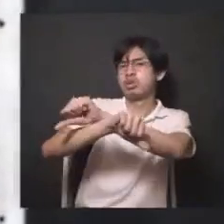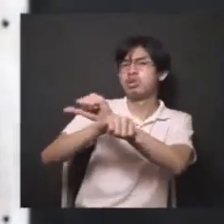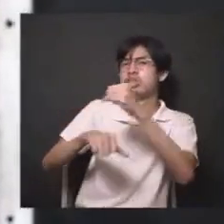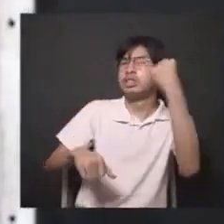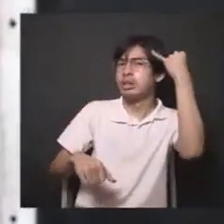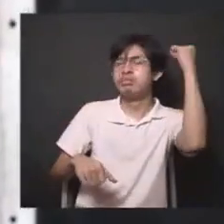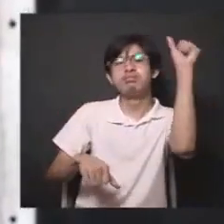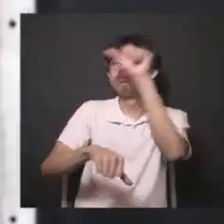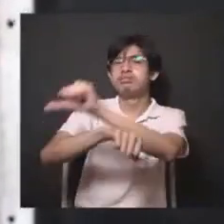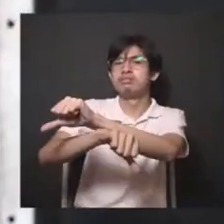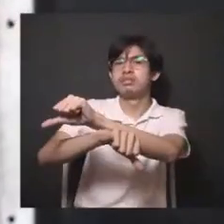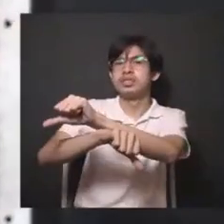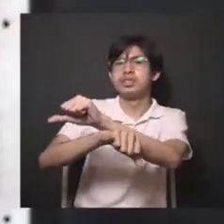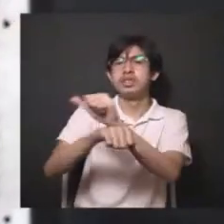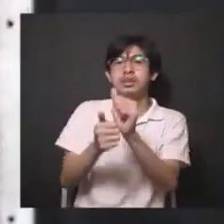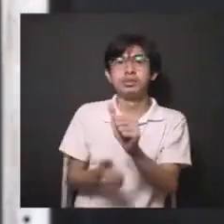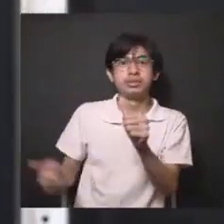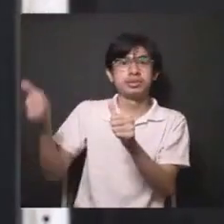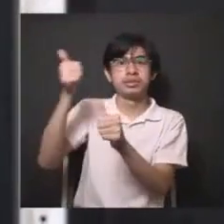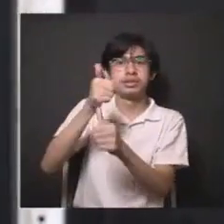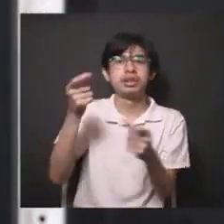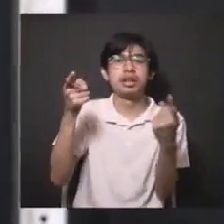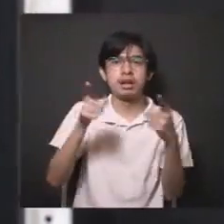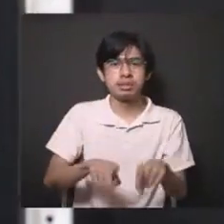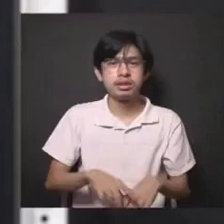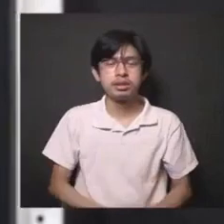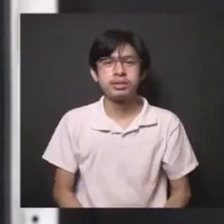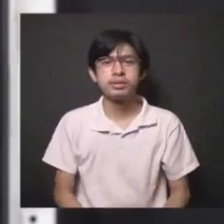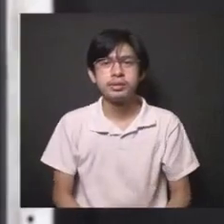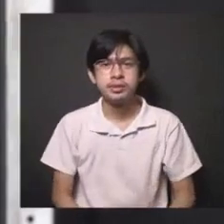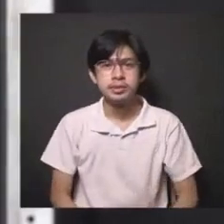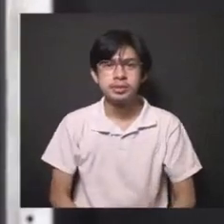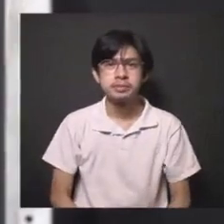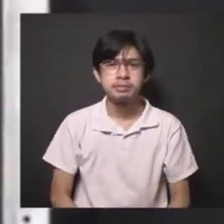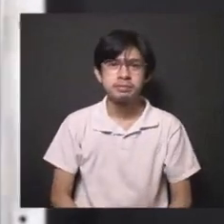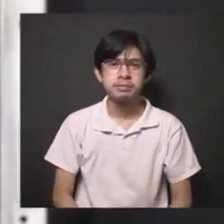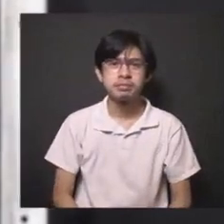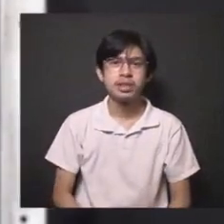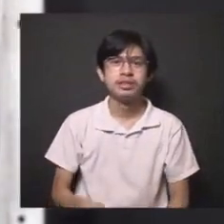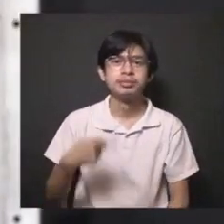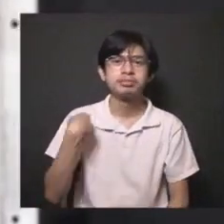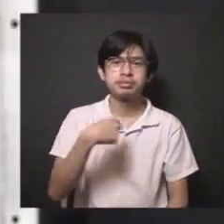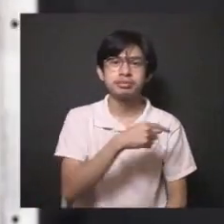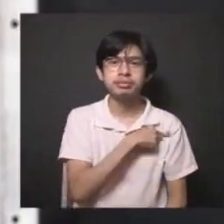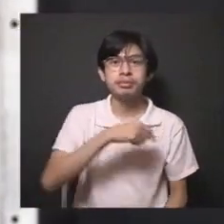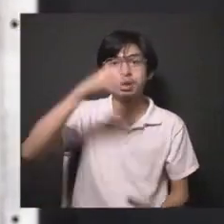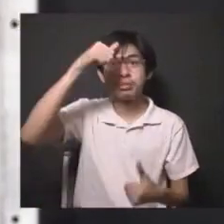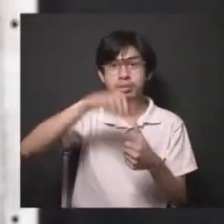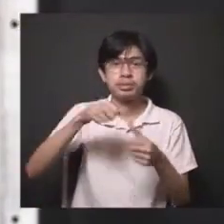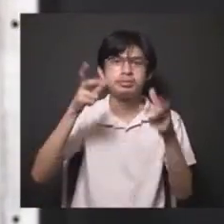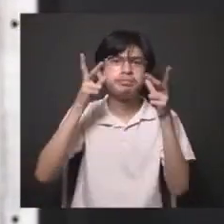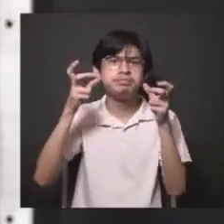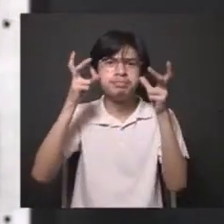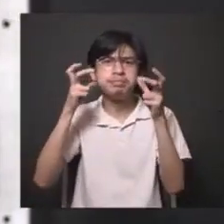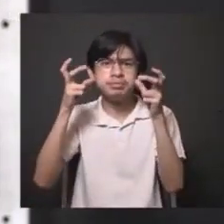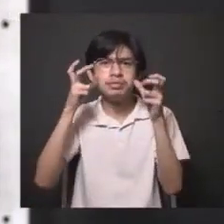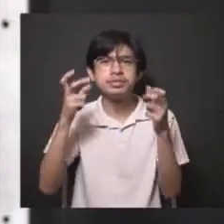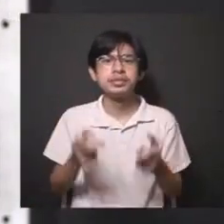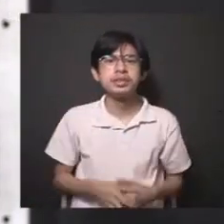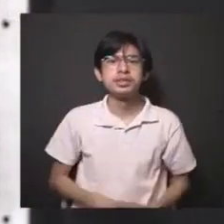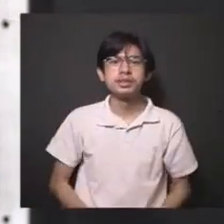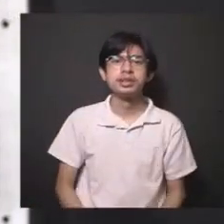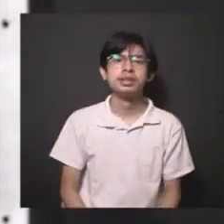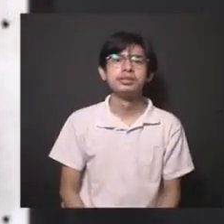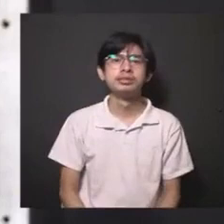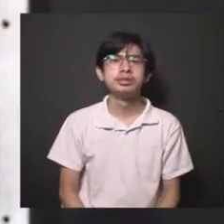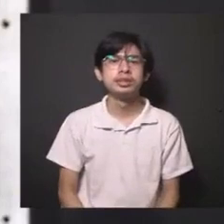is happening? Here's a reminder for everybody. Are you listening? Everybody say, I'm listening. Don't ever get